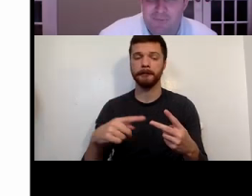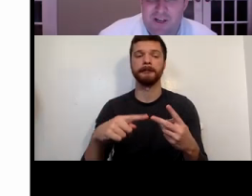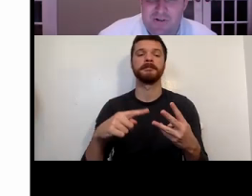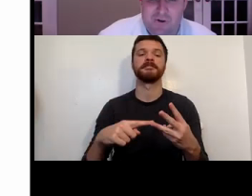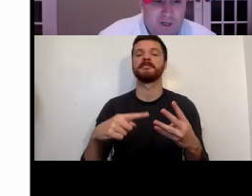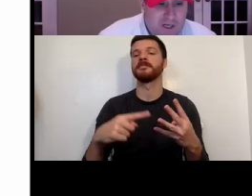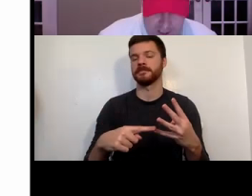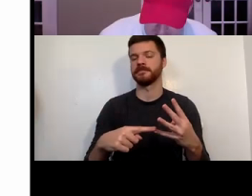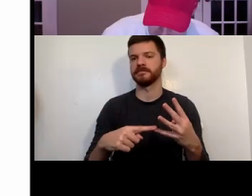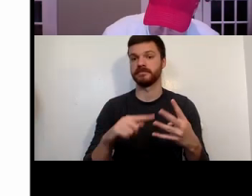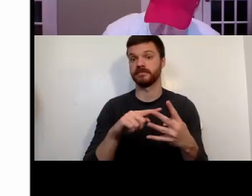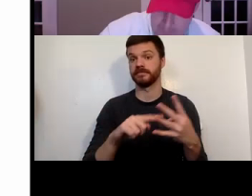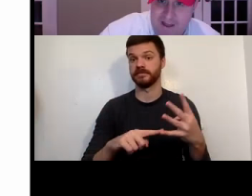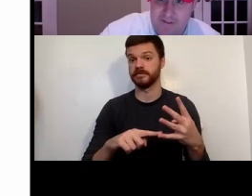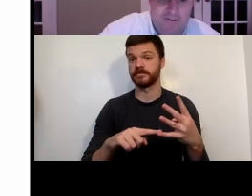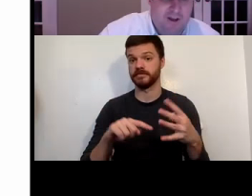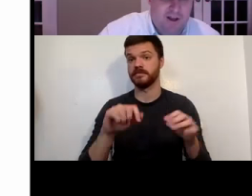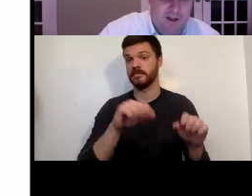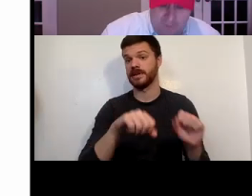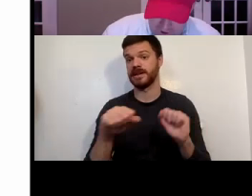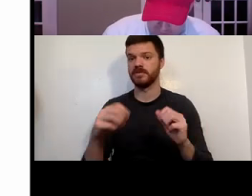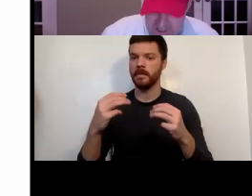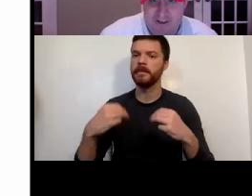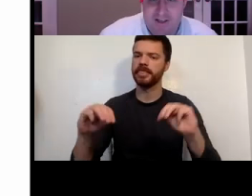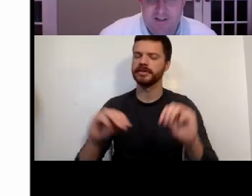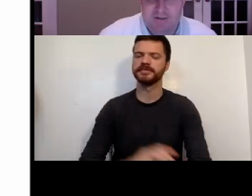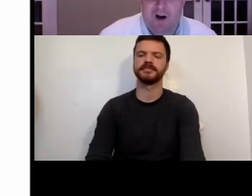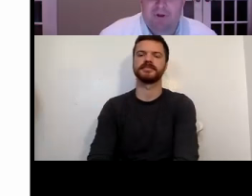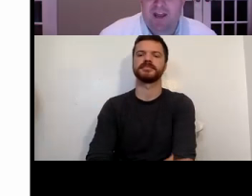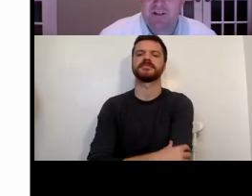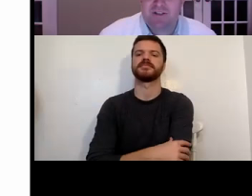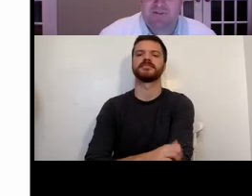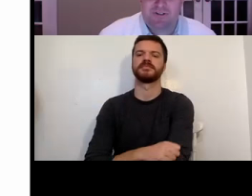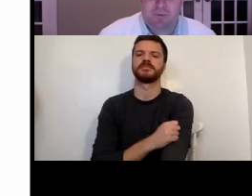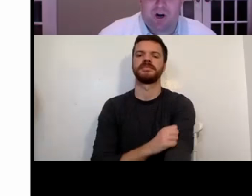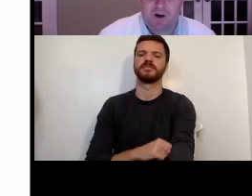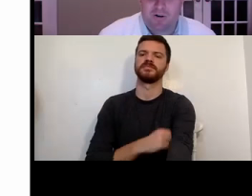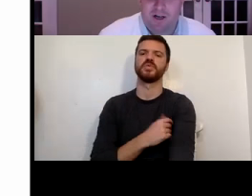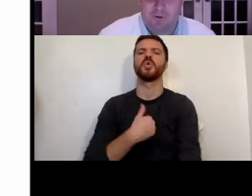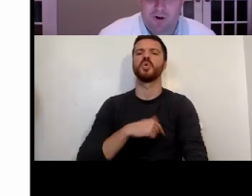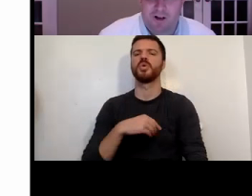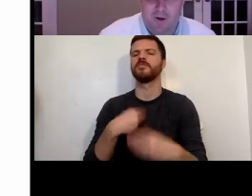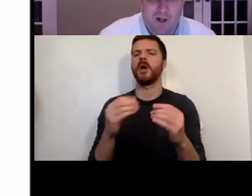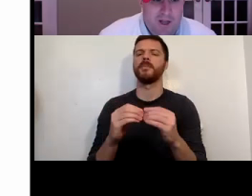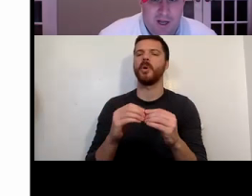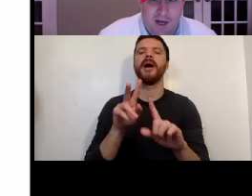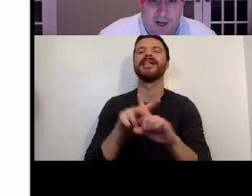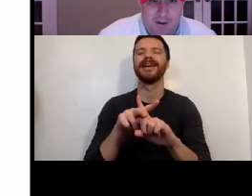as potential methods. And we're going to be giving some more applications of this tomorrow. Laura and I